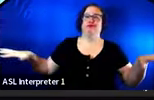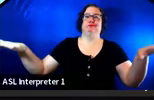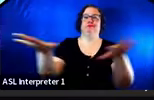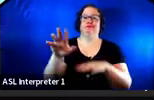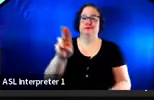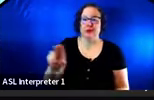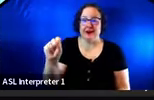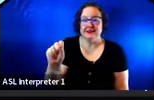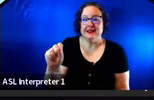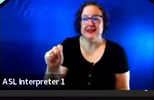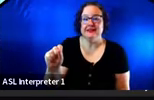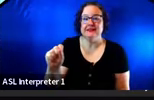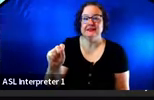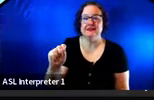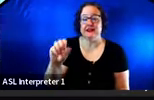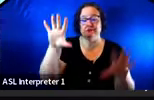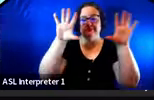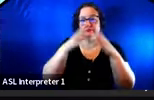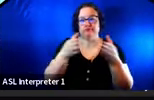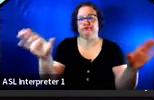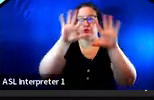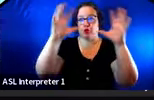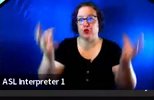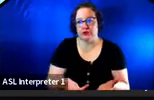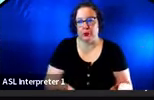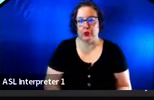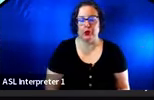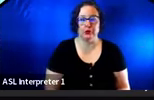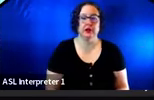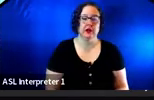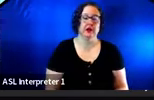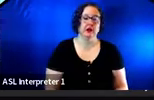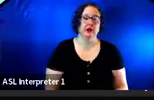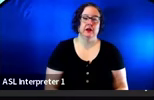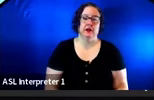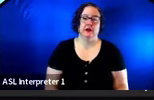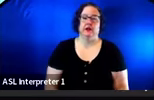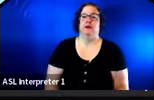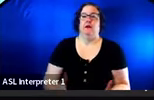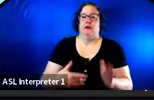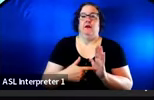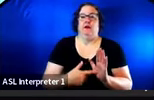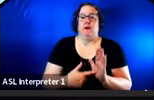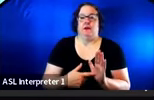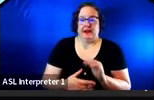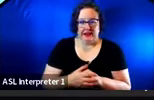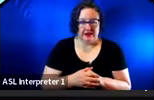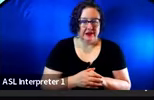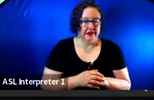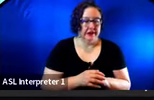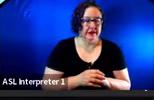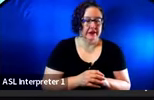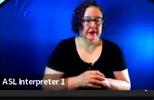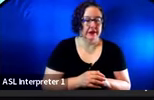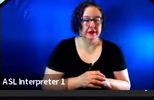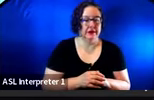United States and worldwide, honestly, not that it's a heavy amount of representation of our work. But